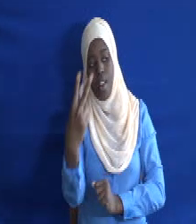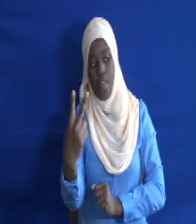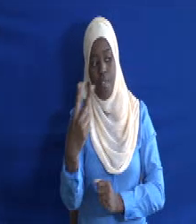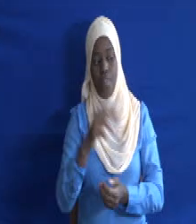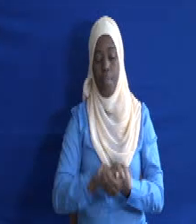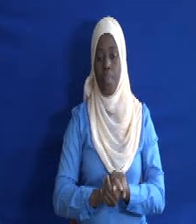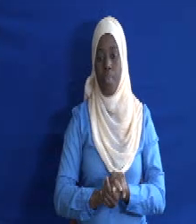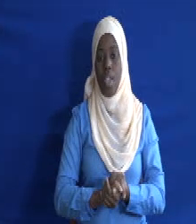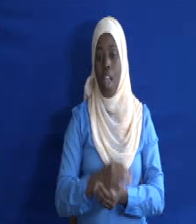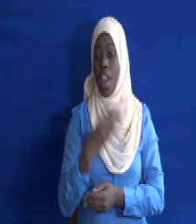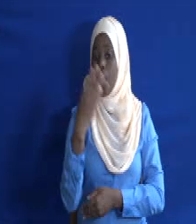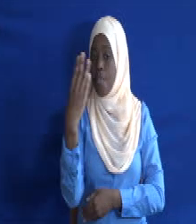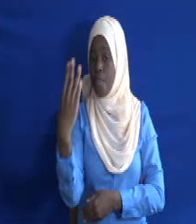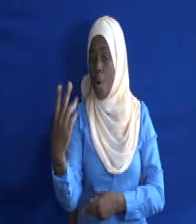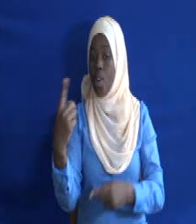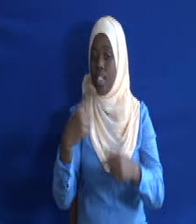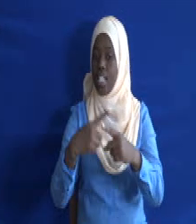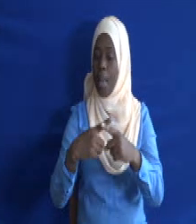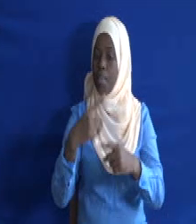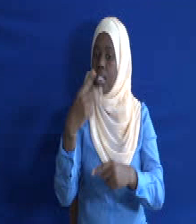good.